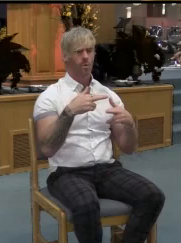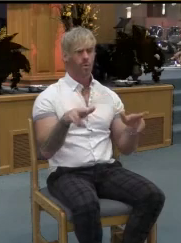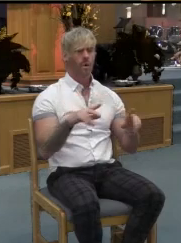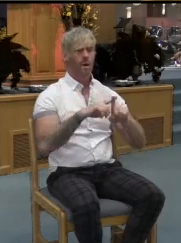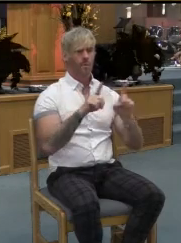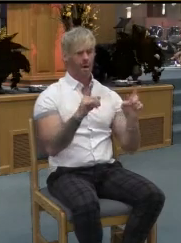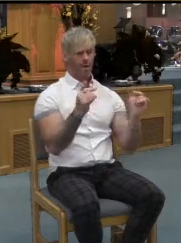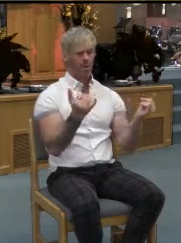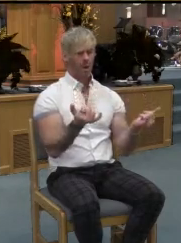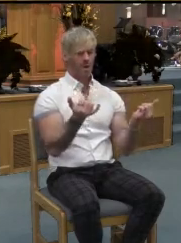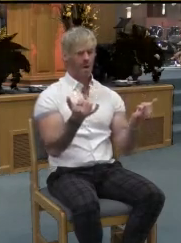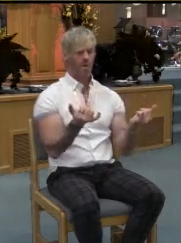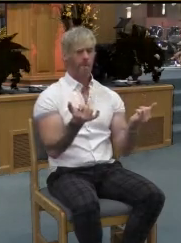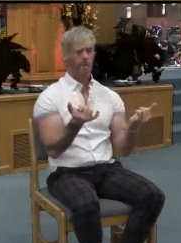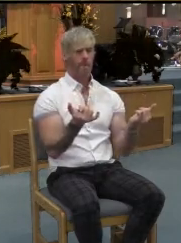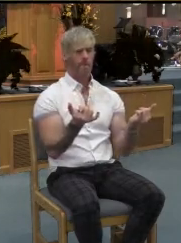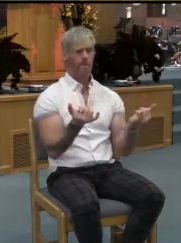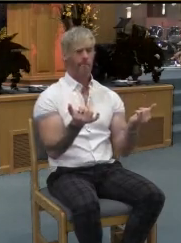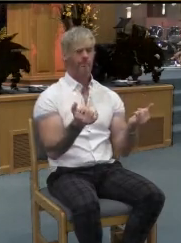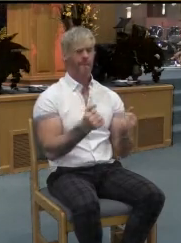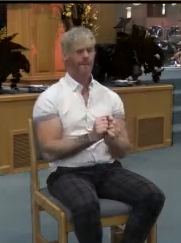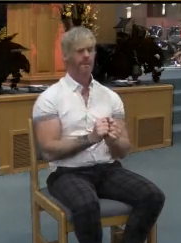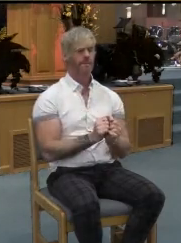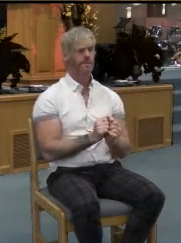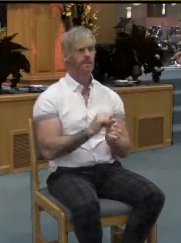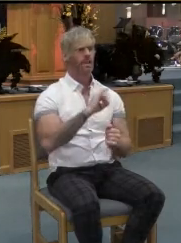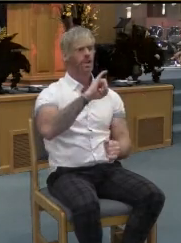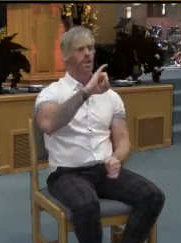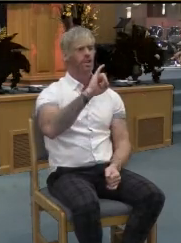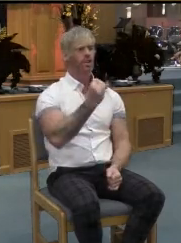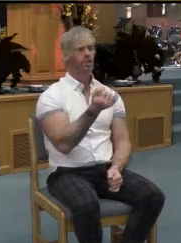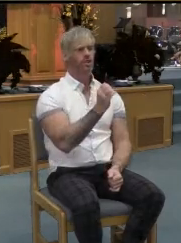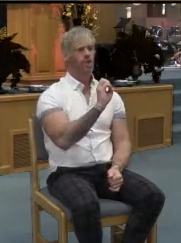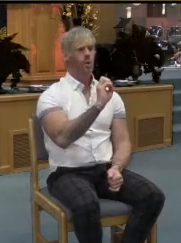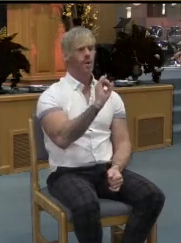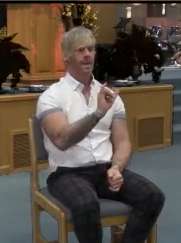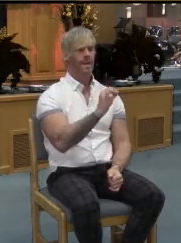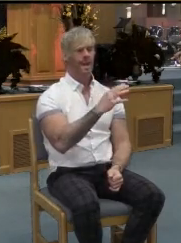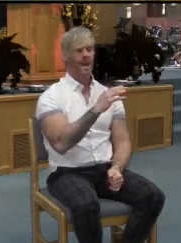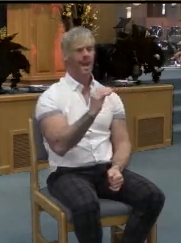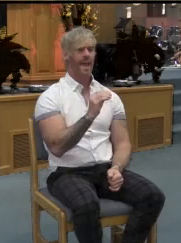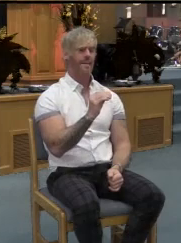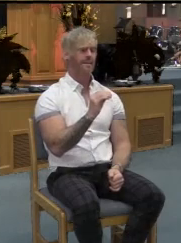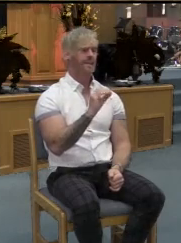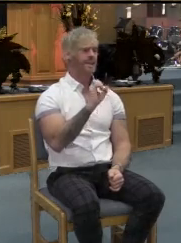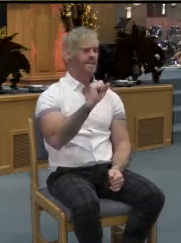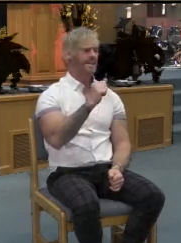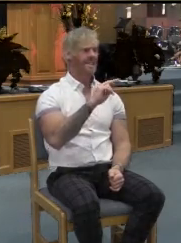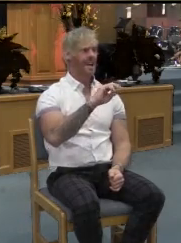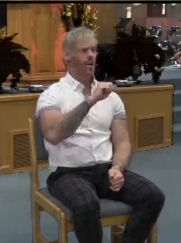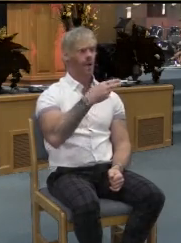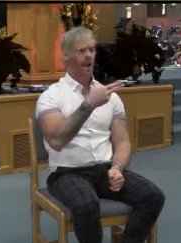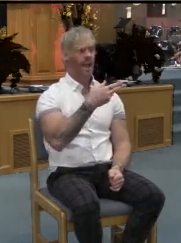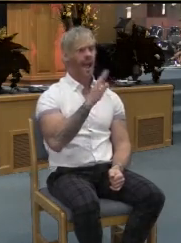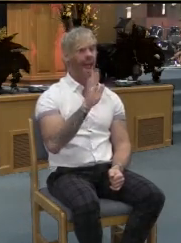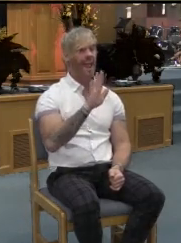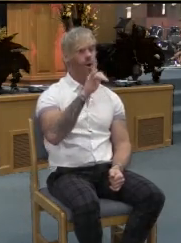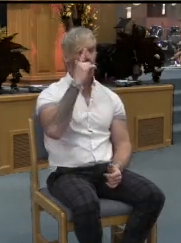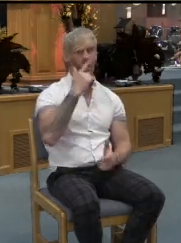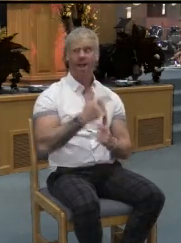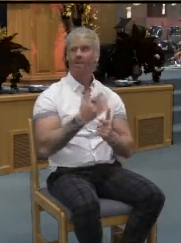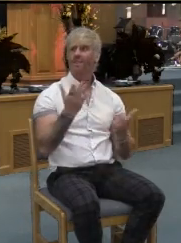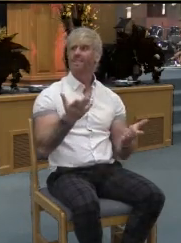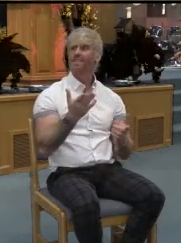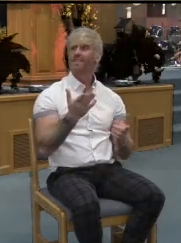right now, Joey and Sarah Bailey, we're glad to have Sarah's brother here today. Would you stand up? He's one of our military